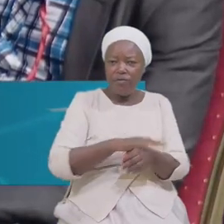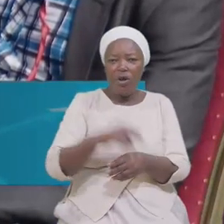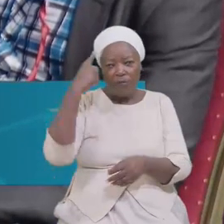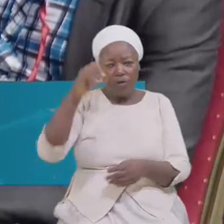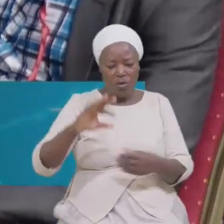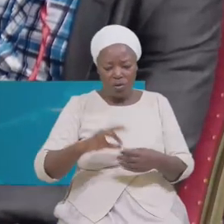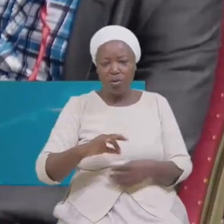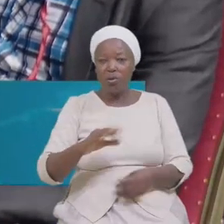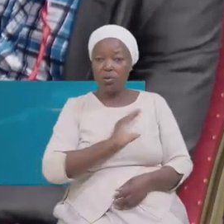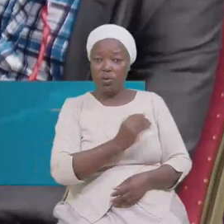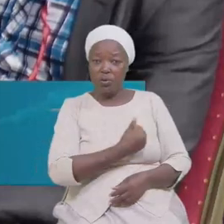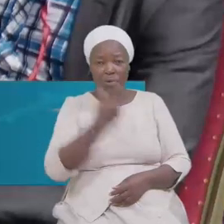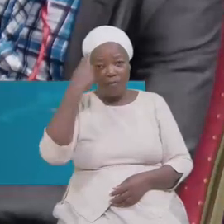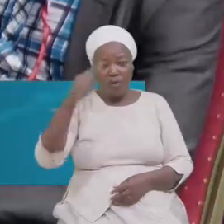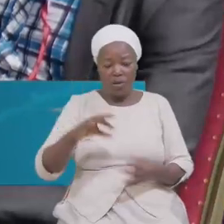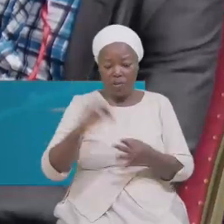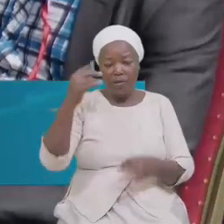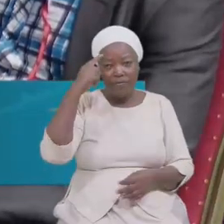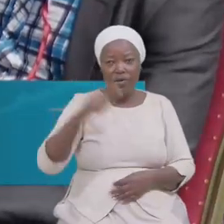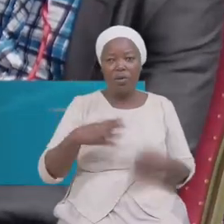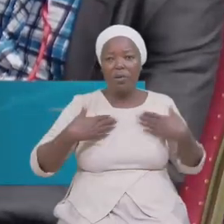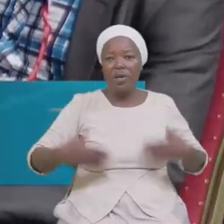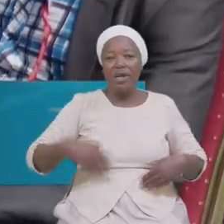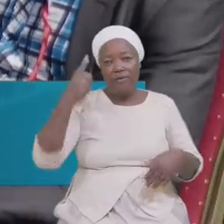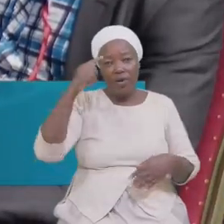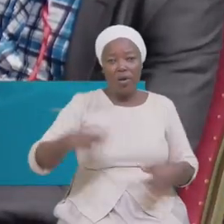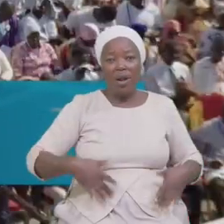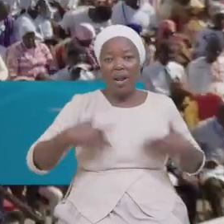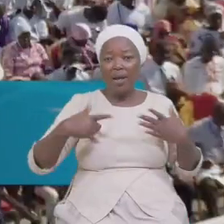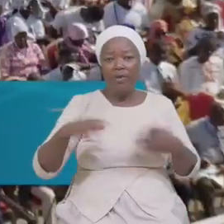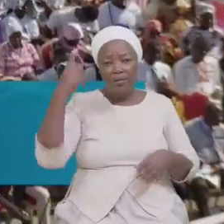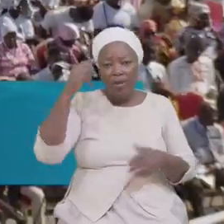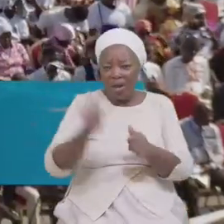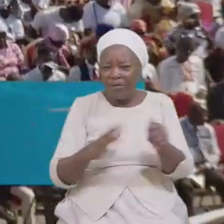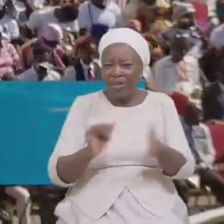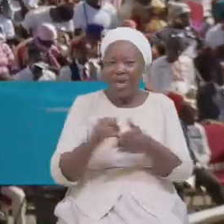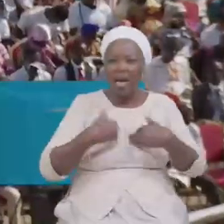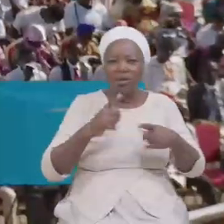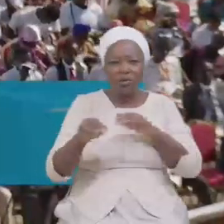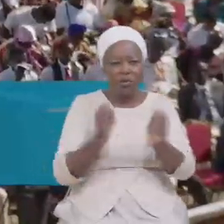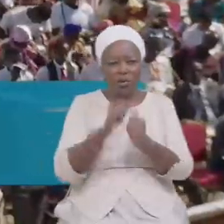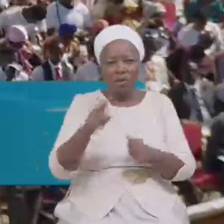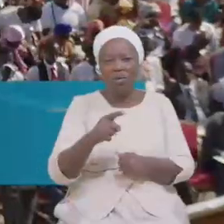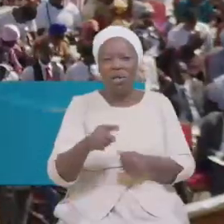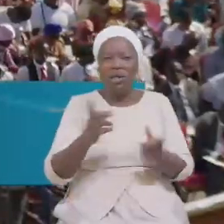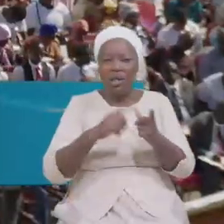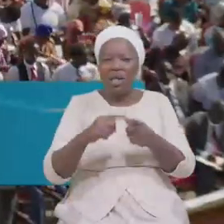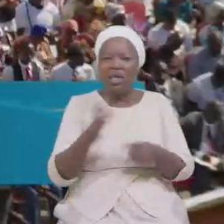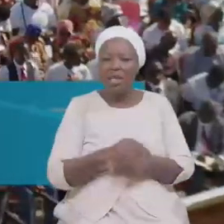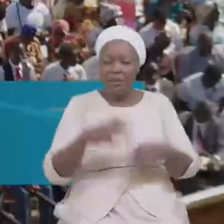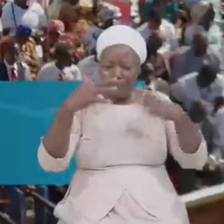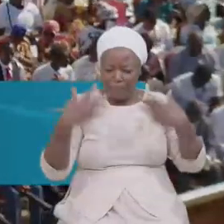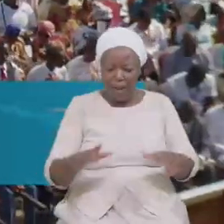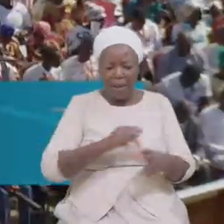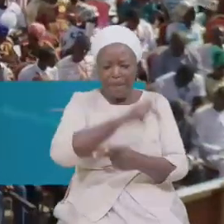your body, for your life, for everything that concerns you. He perfects everything. He gives